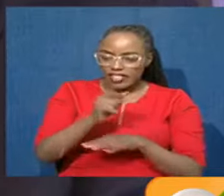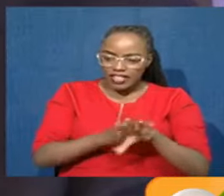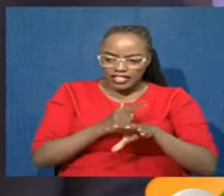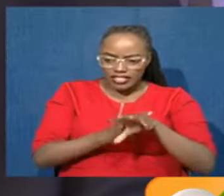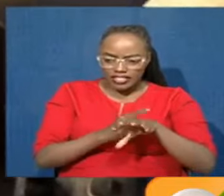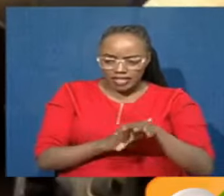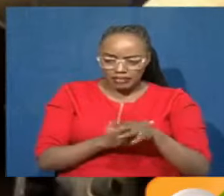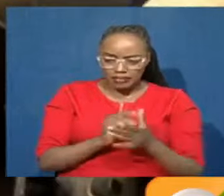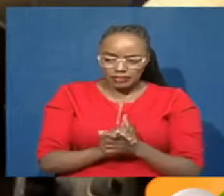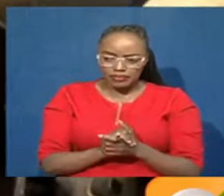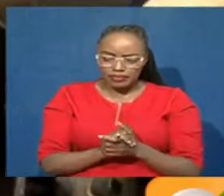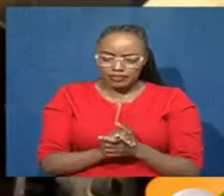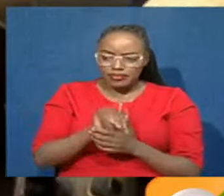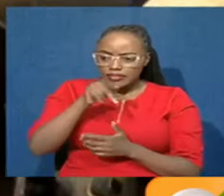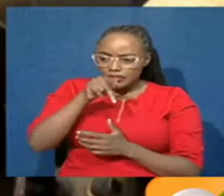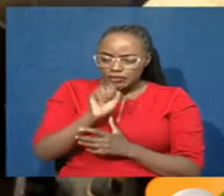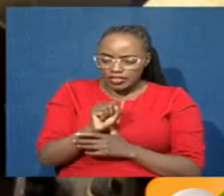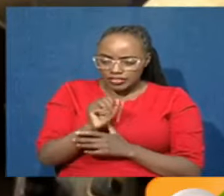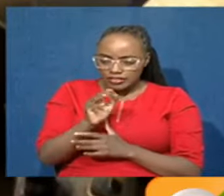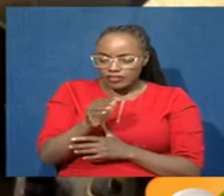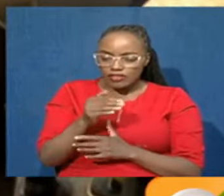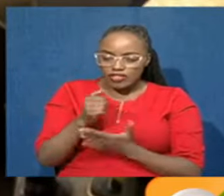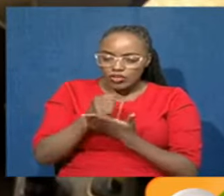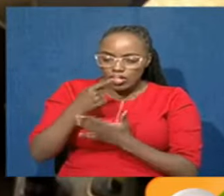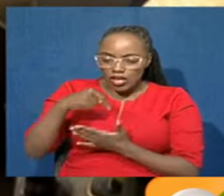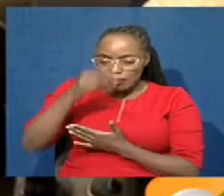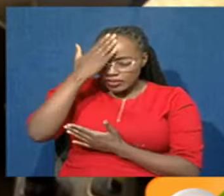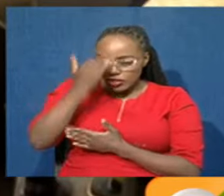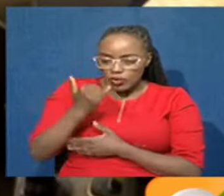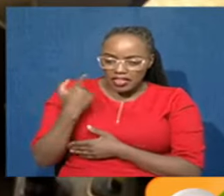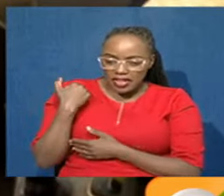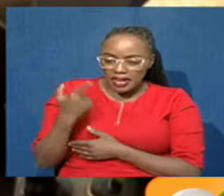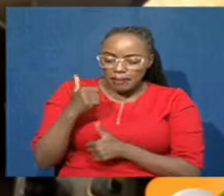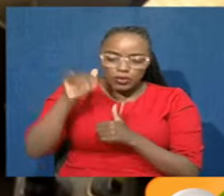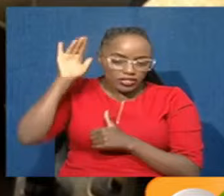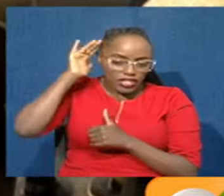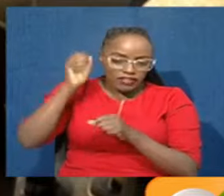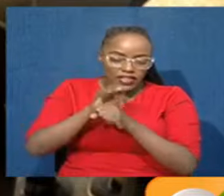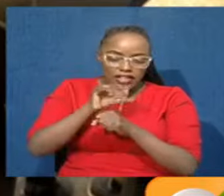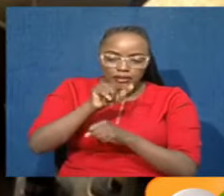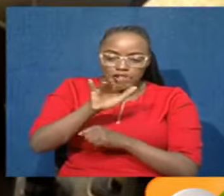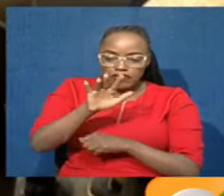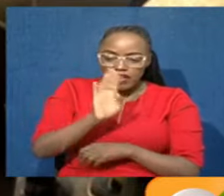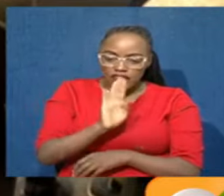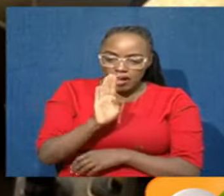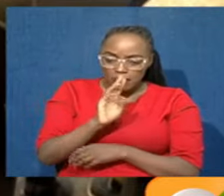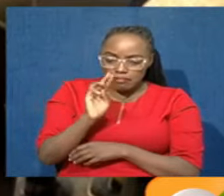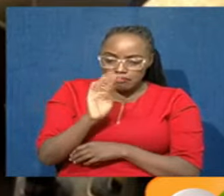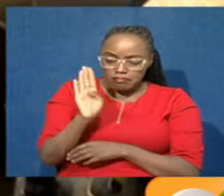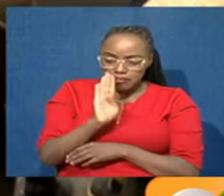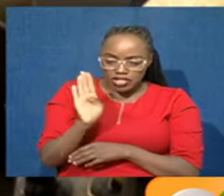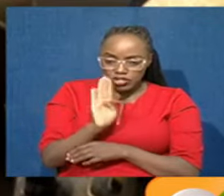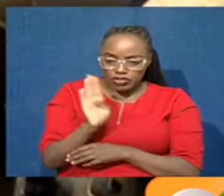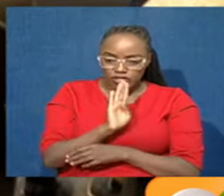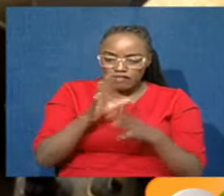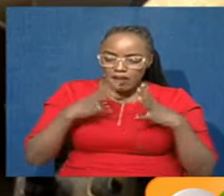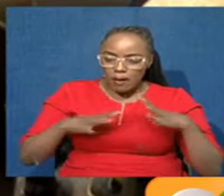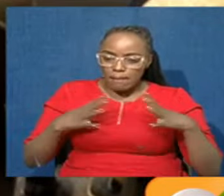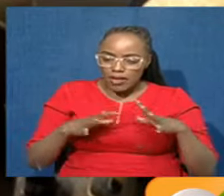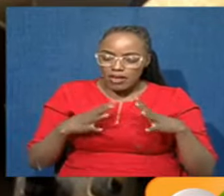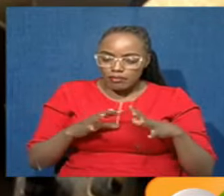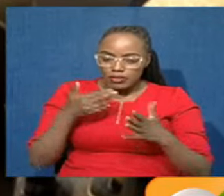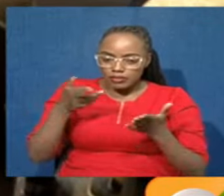So, P.S. Kimtai, help us here, because the figure we hear today is about 13.5 million people